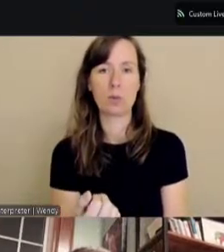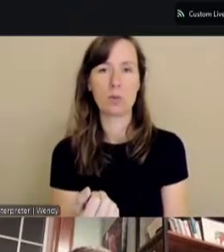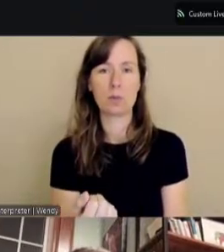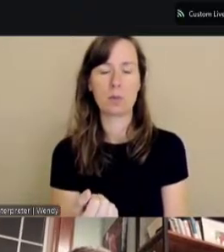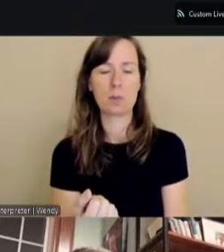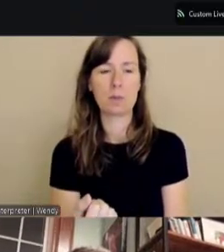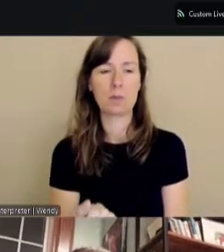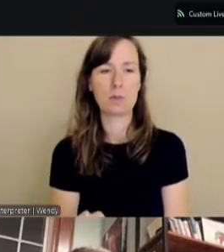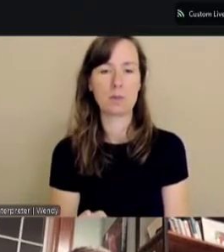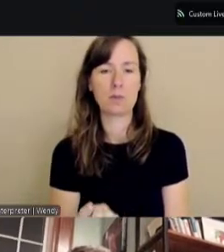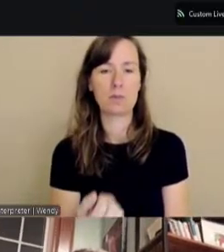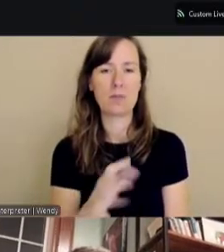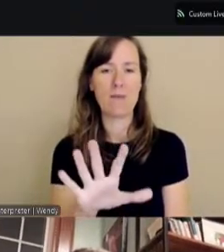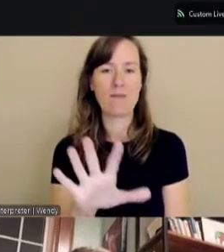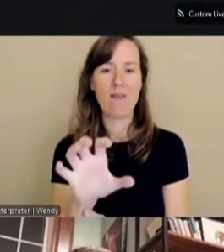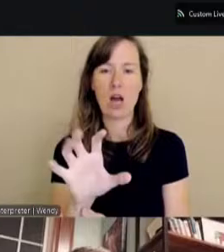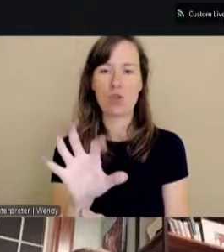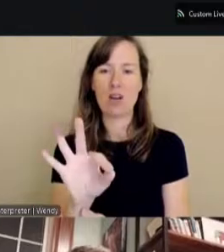is